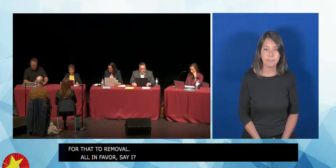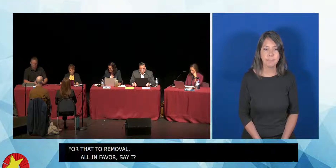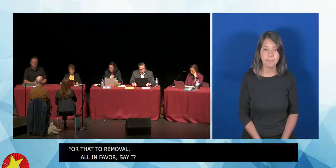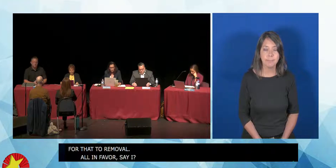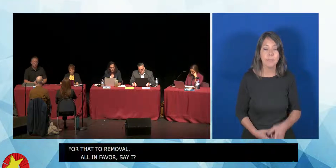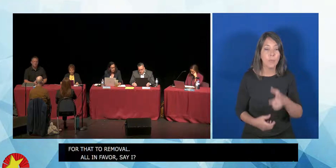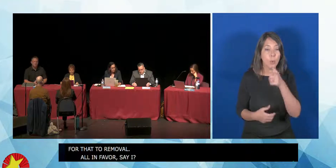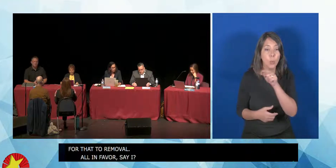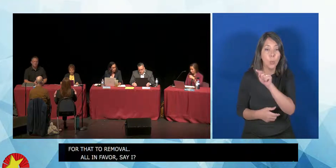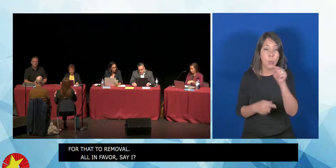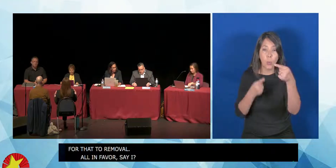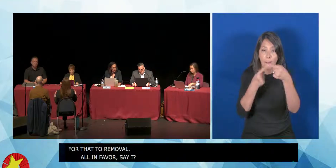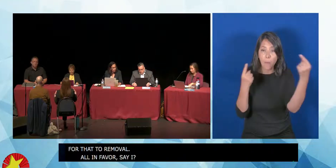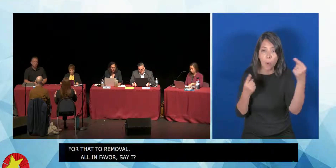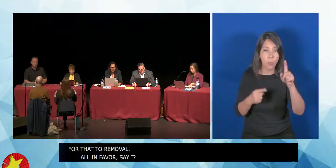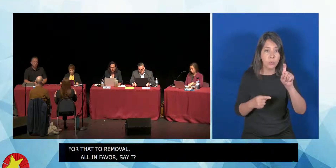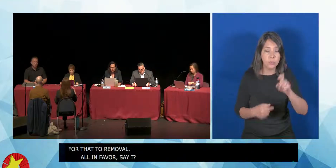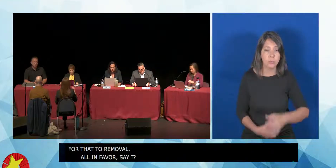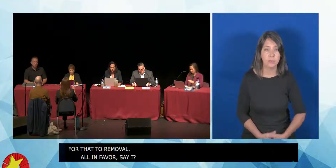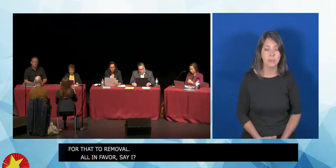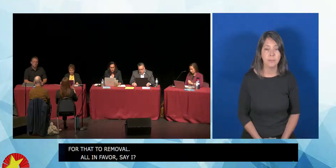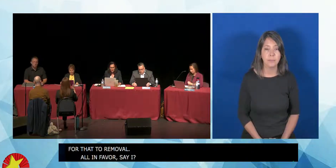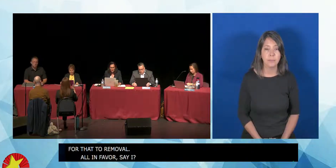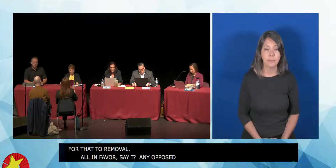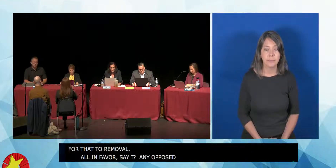Any opposed?